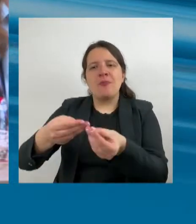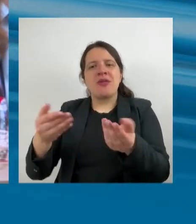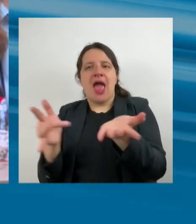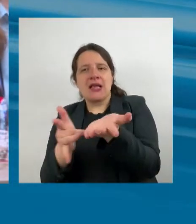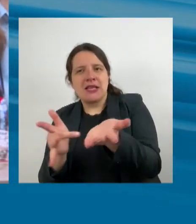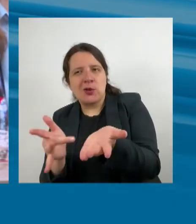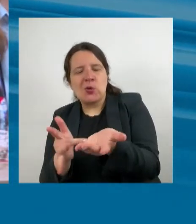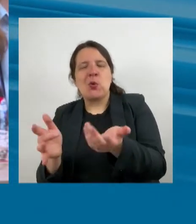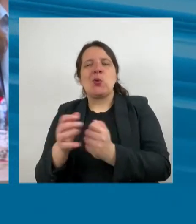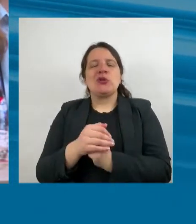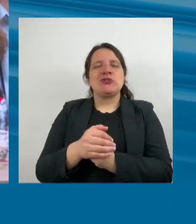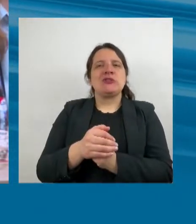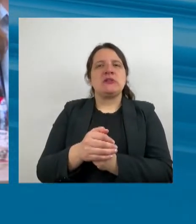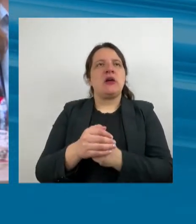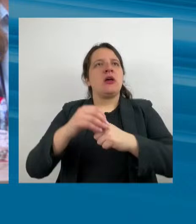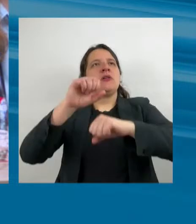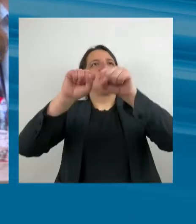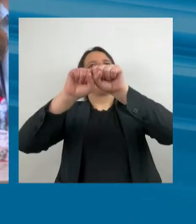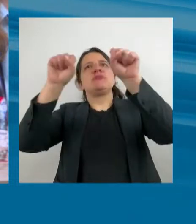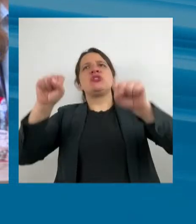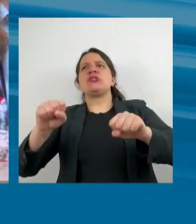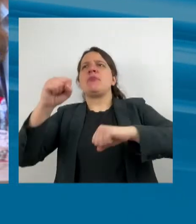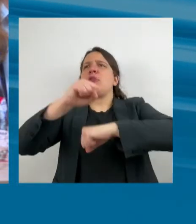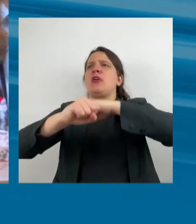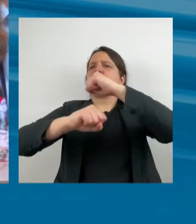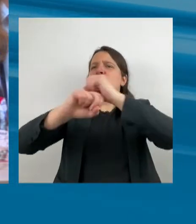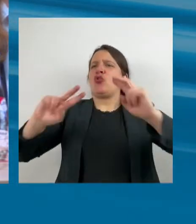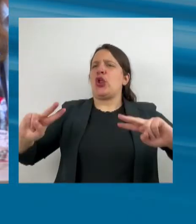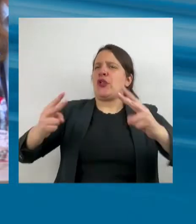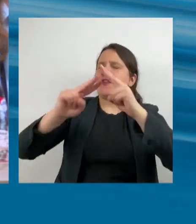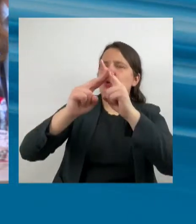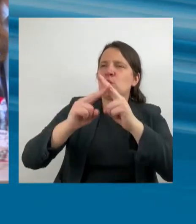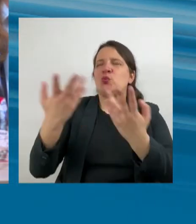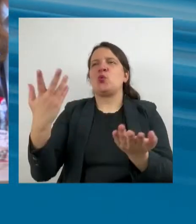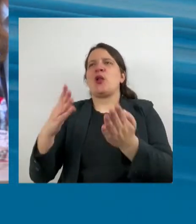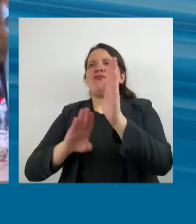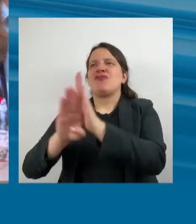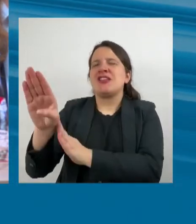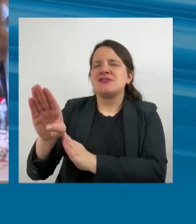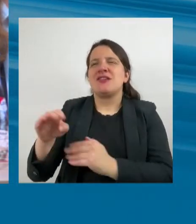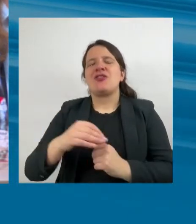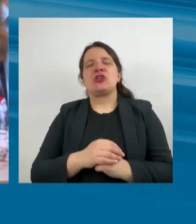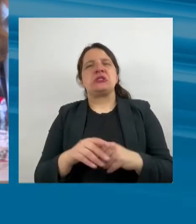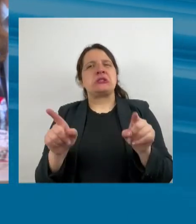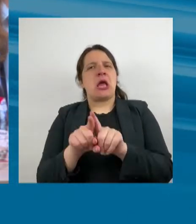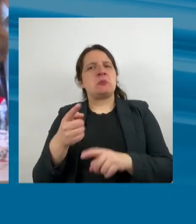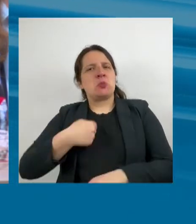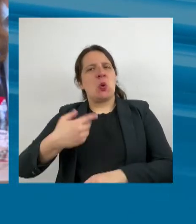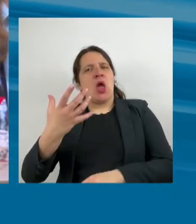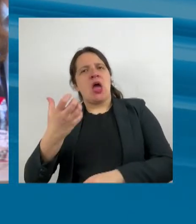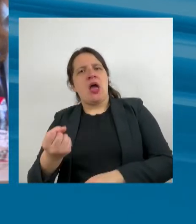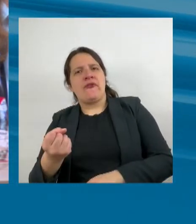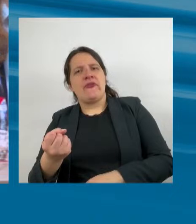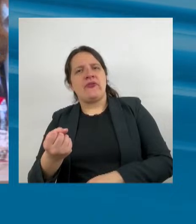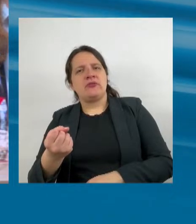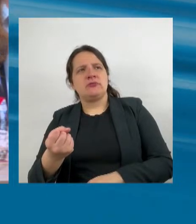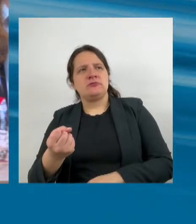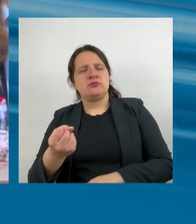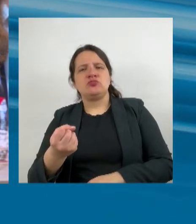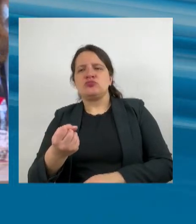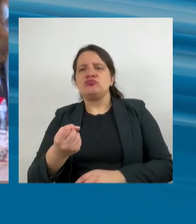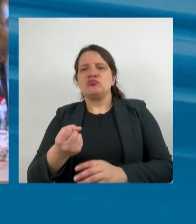development, enhanced social and gender inclusion, which highlights the reduction of poverty and